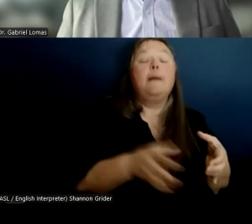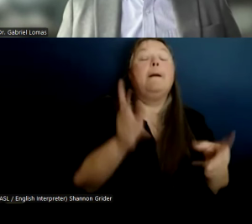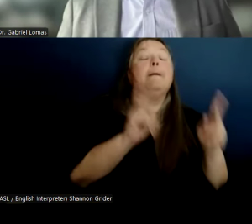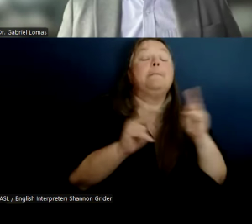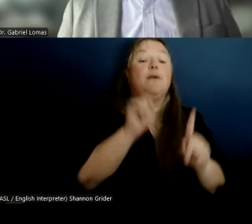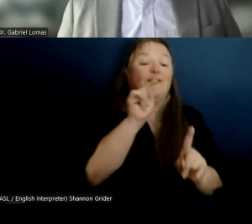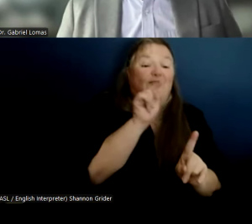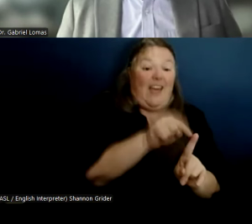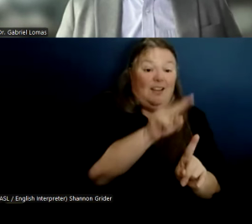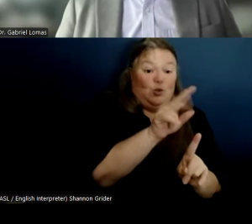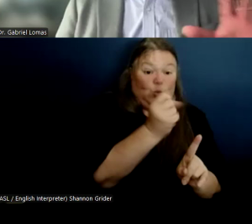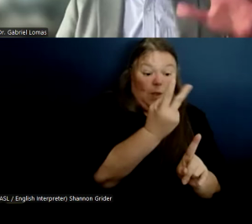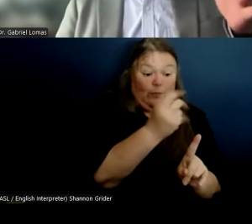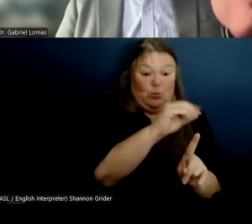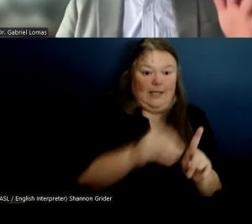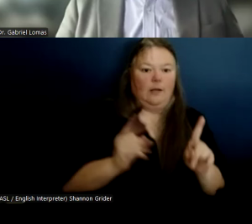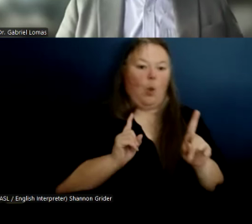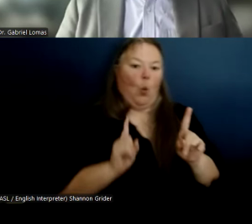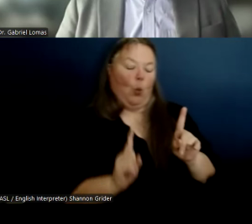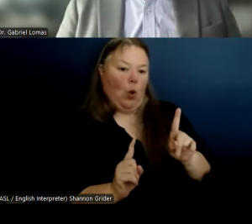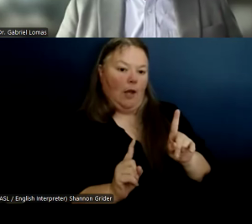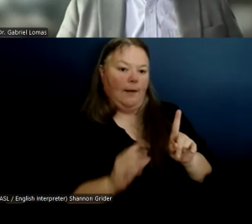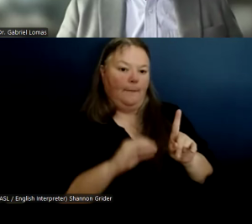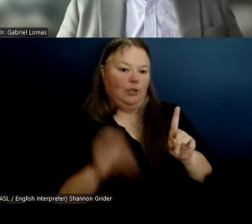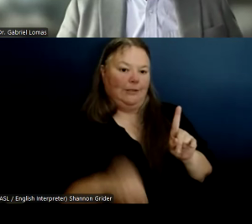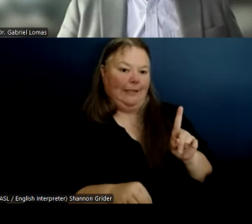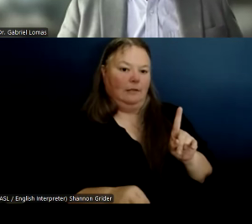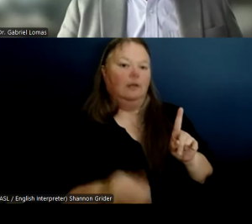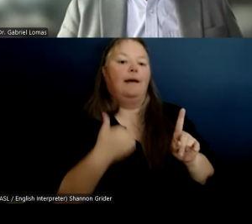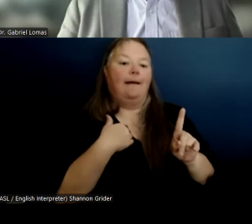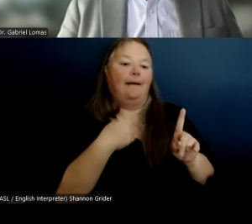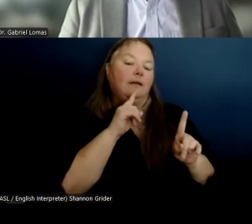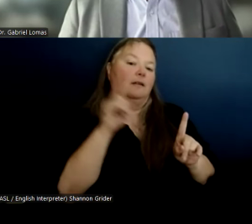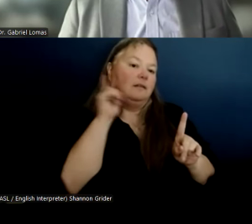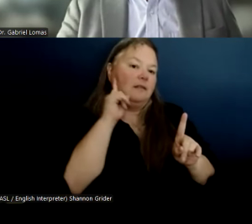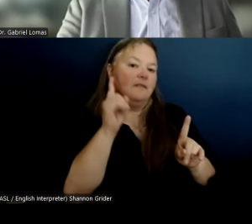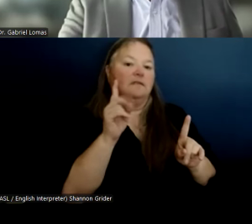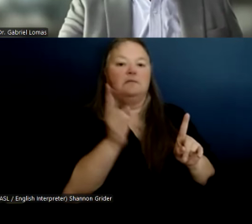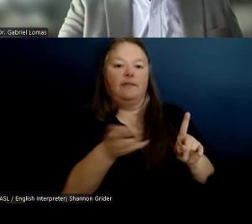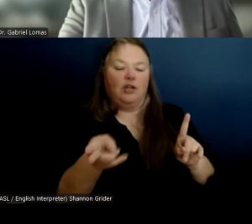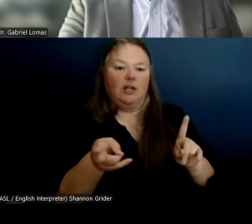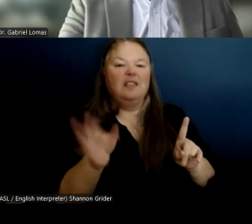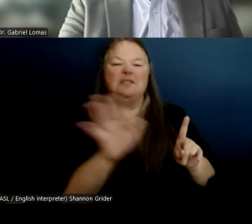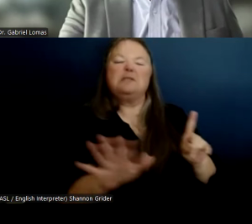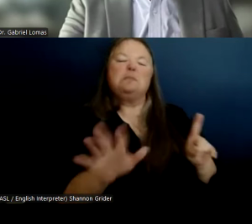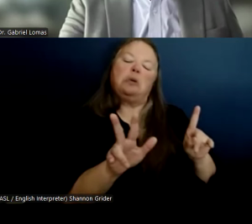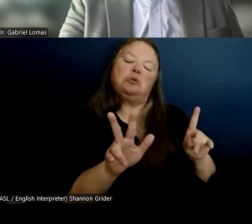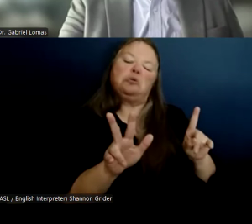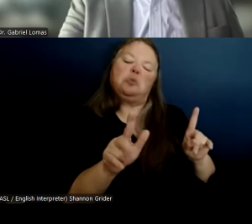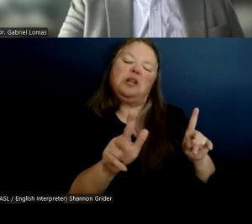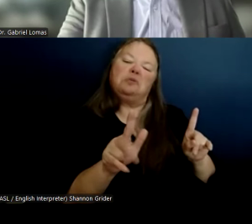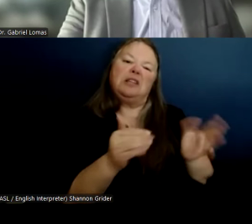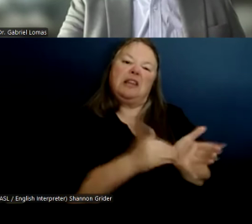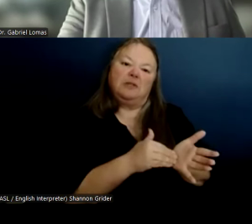population. So that's one sort of ballpark estimate that there perhaps maybe about 23,000 deaf prisoners in our country.